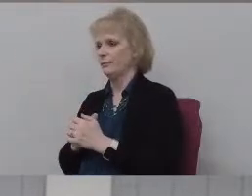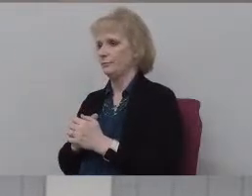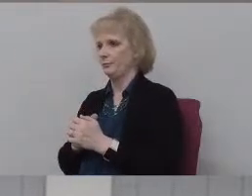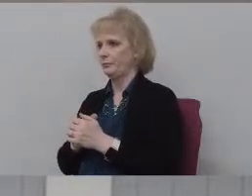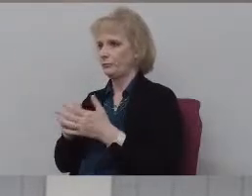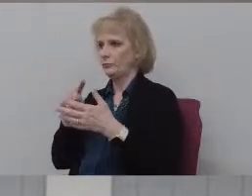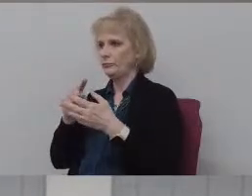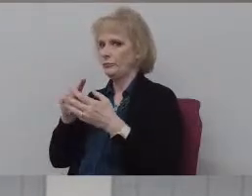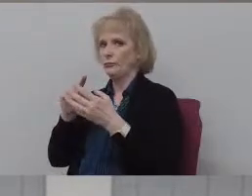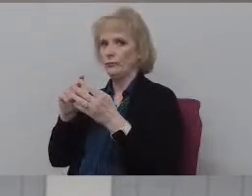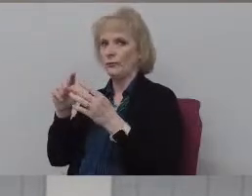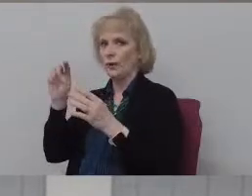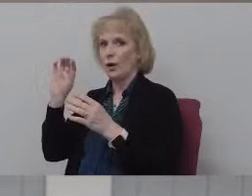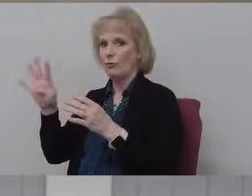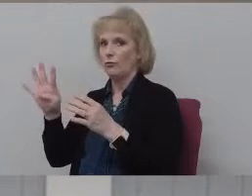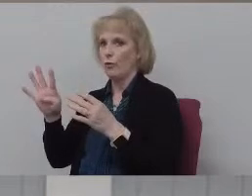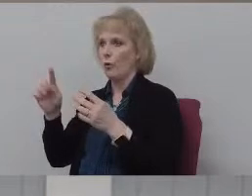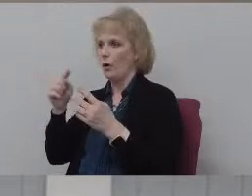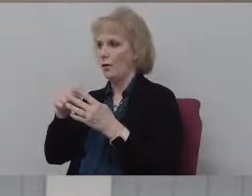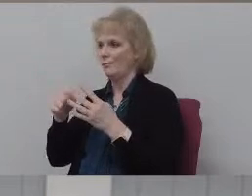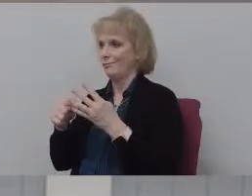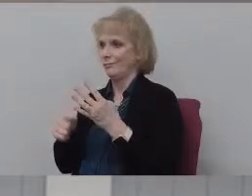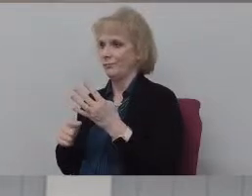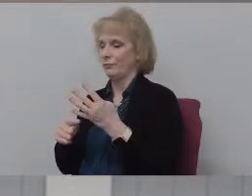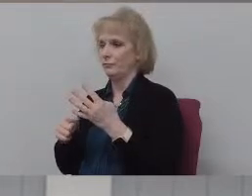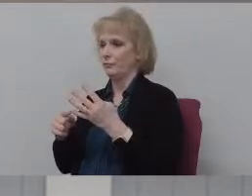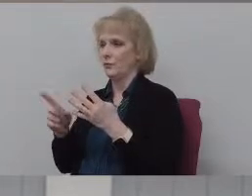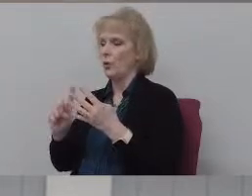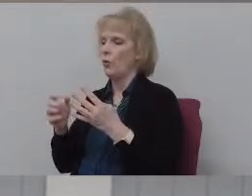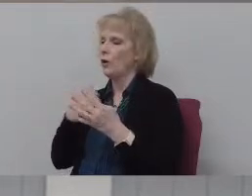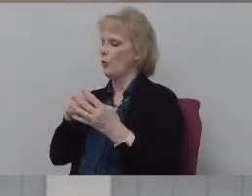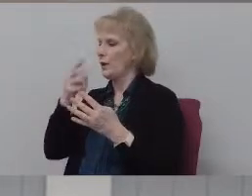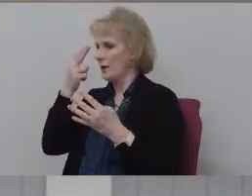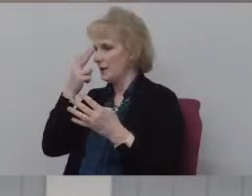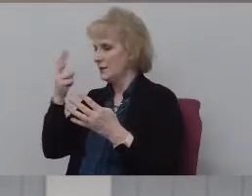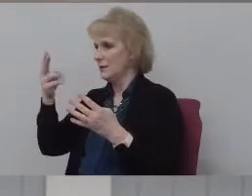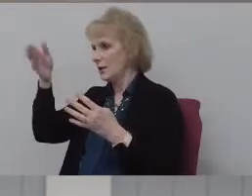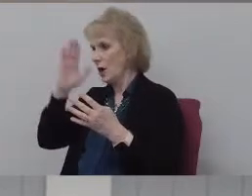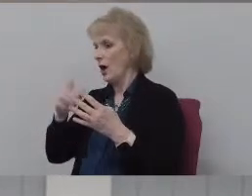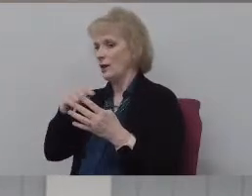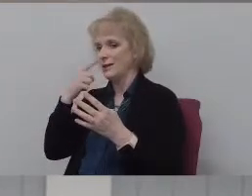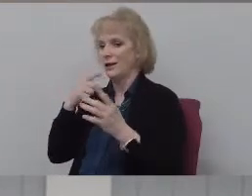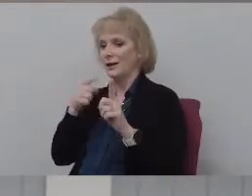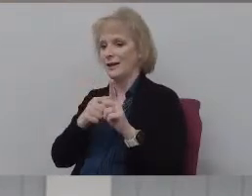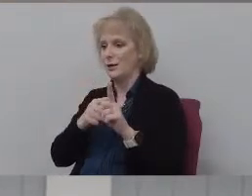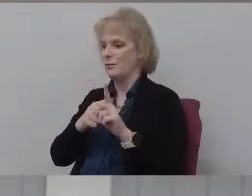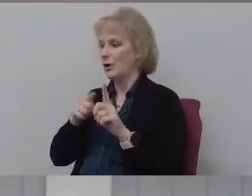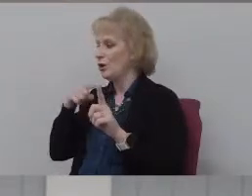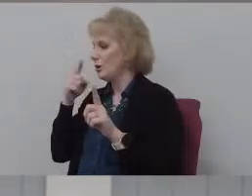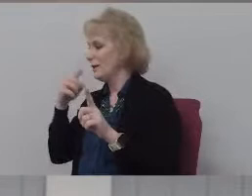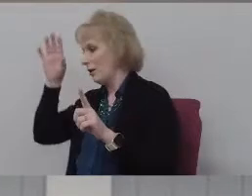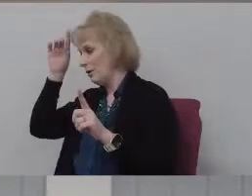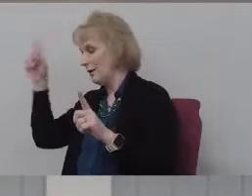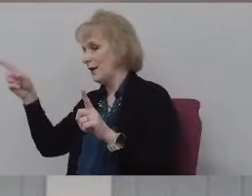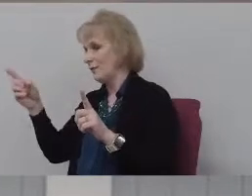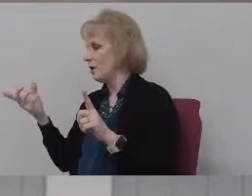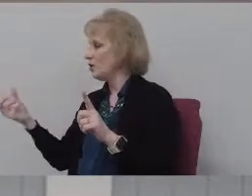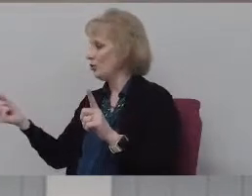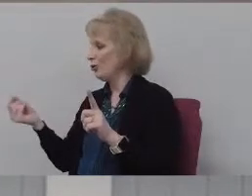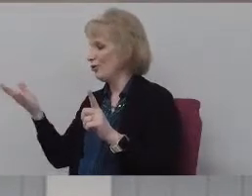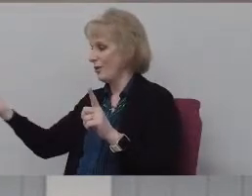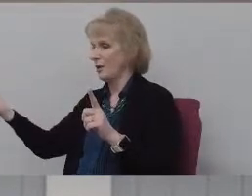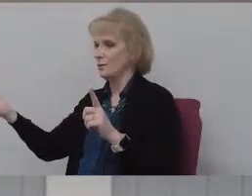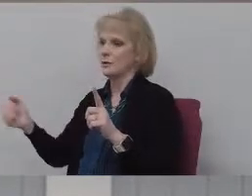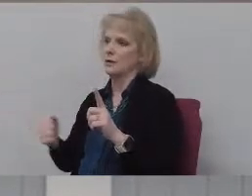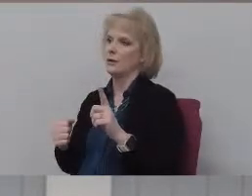four specific instances where we can see God telling Nathan to go tell David to do this. All right? Four specific ones. And